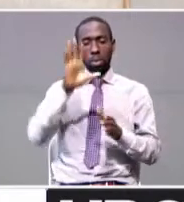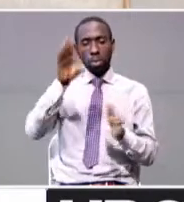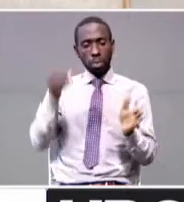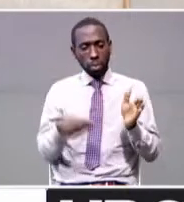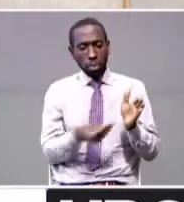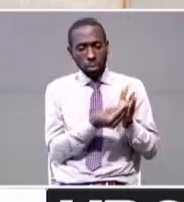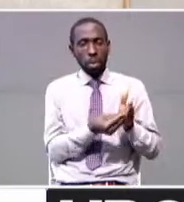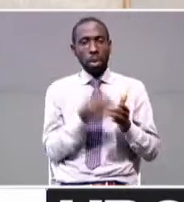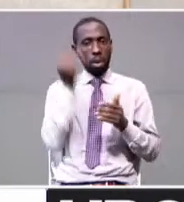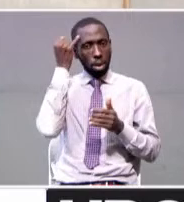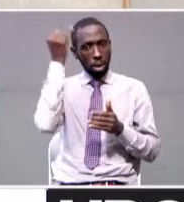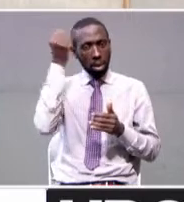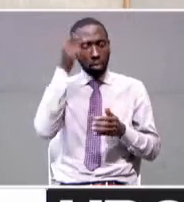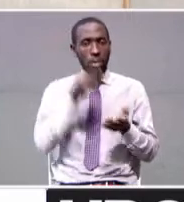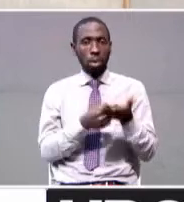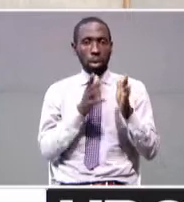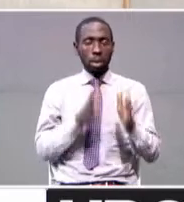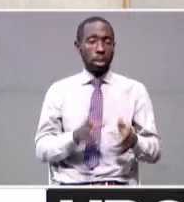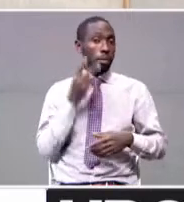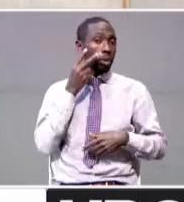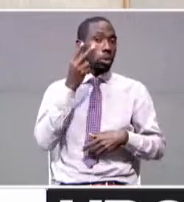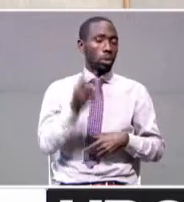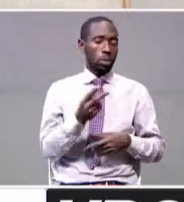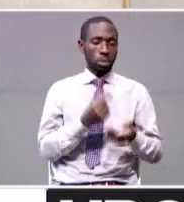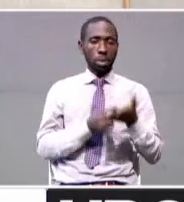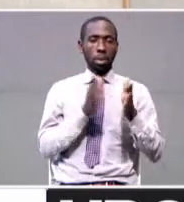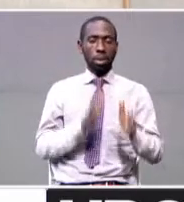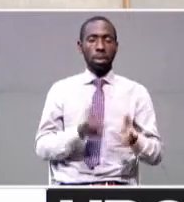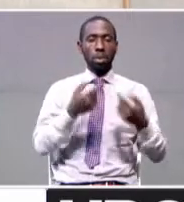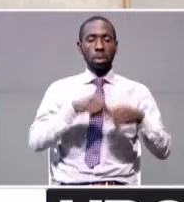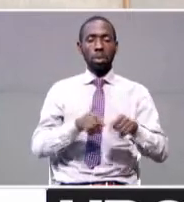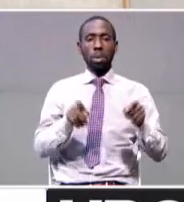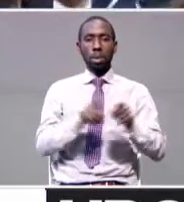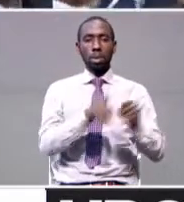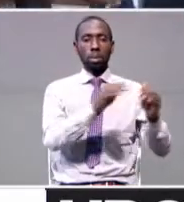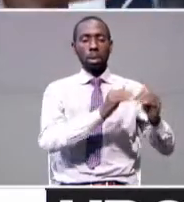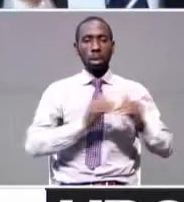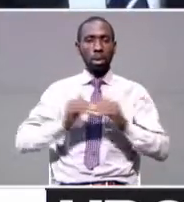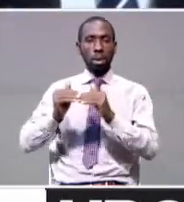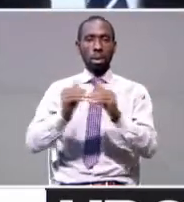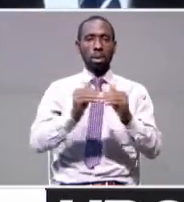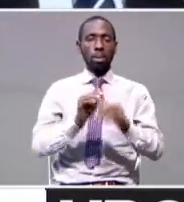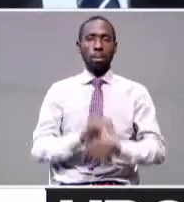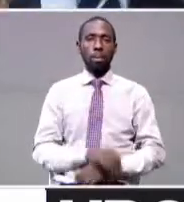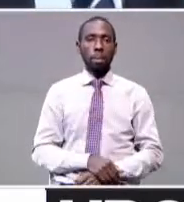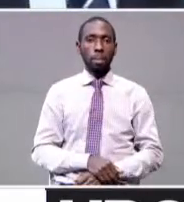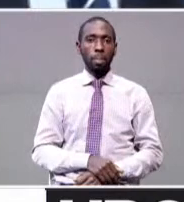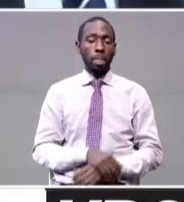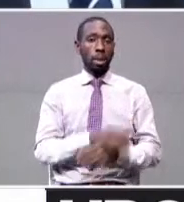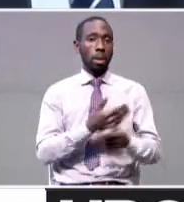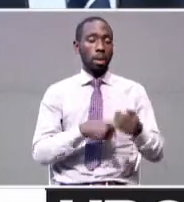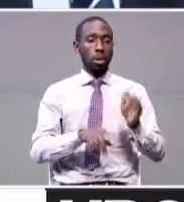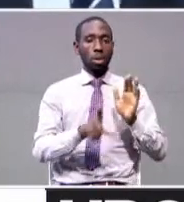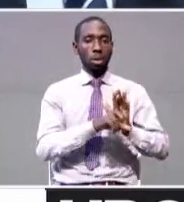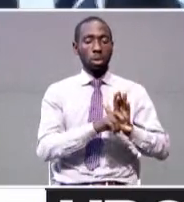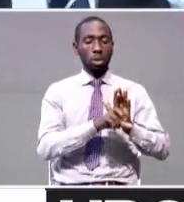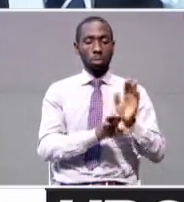Ugandans. We anchor the vision of Ugandans so that we are on the same path. amateeka gayina